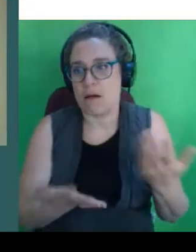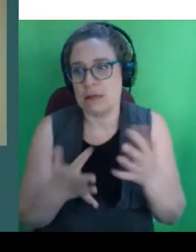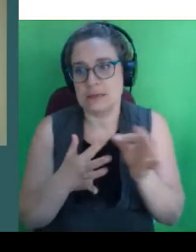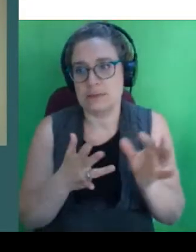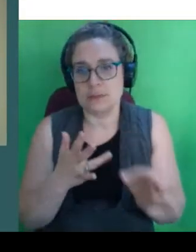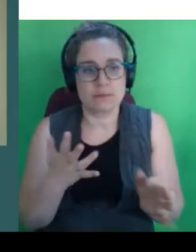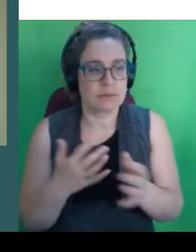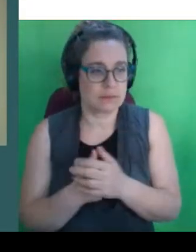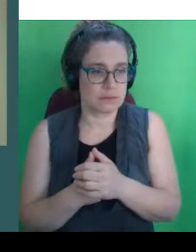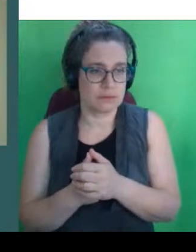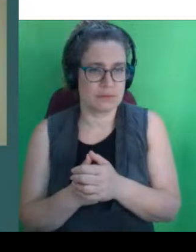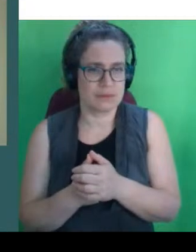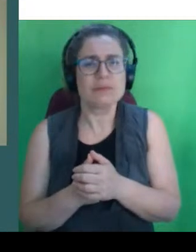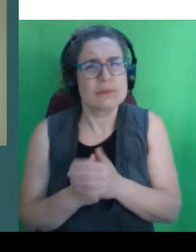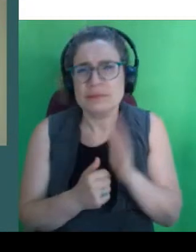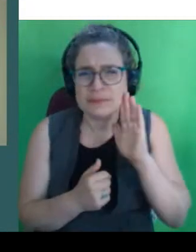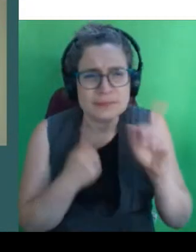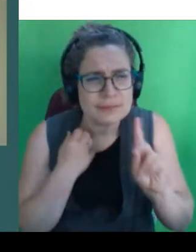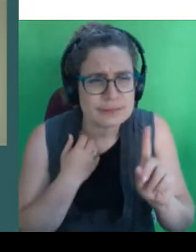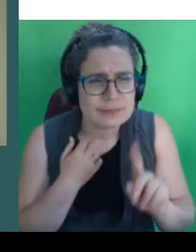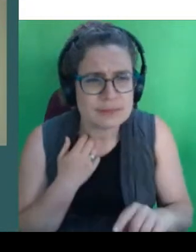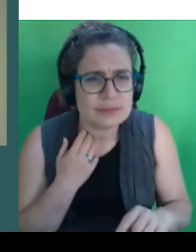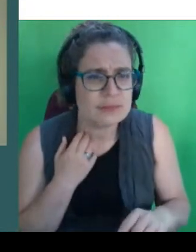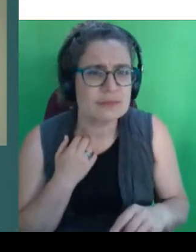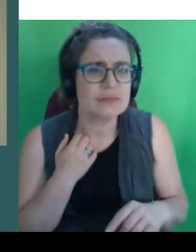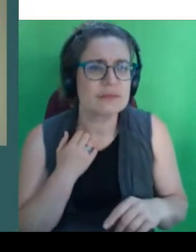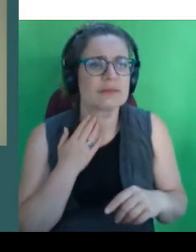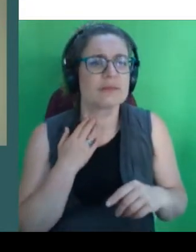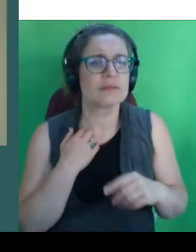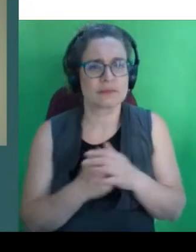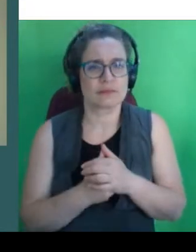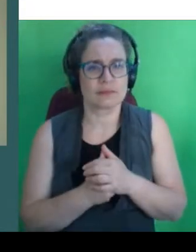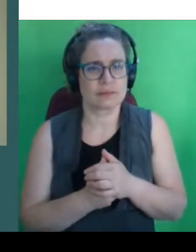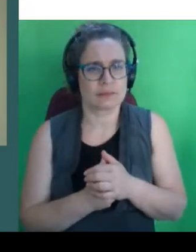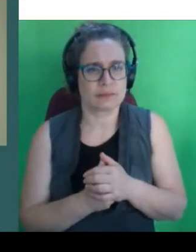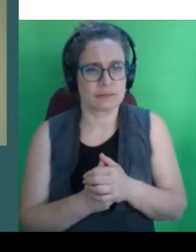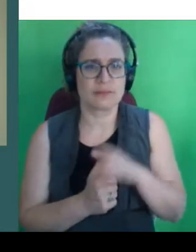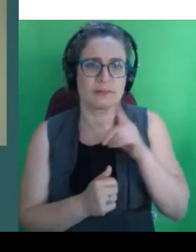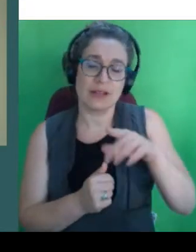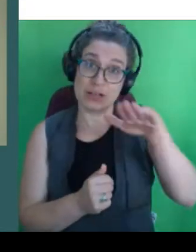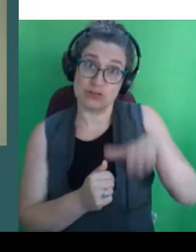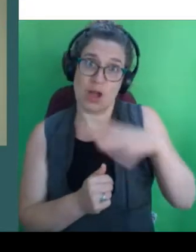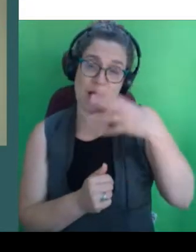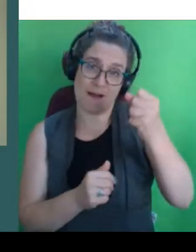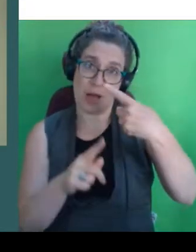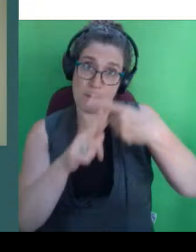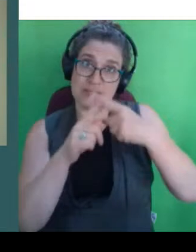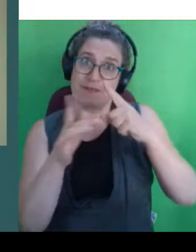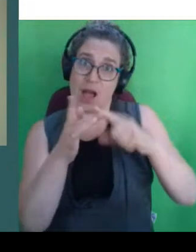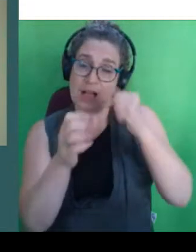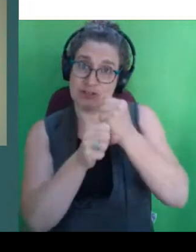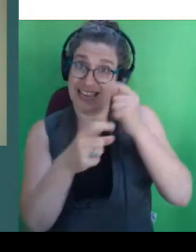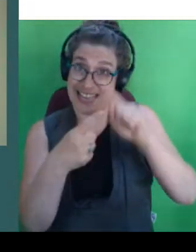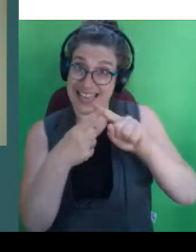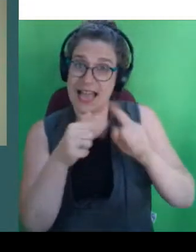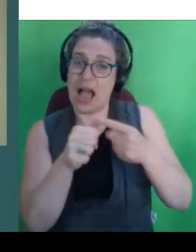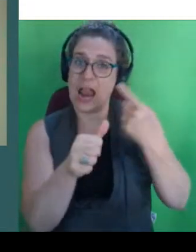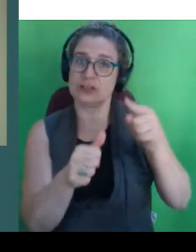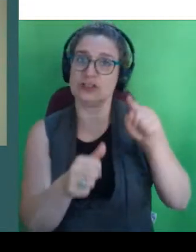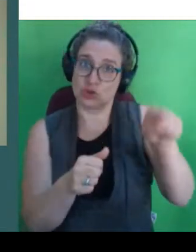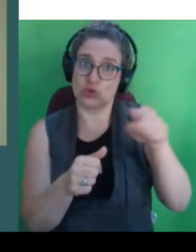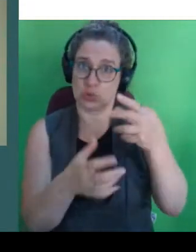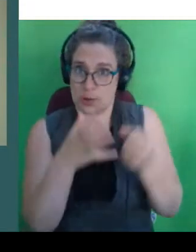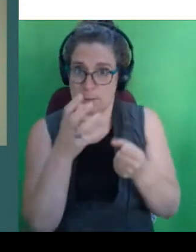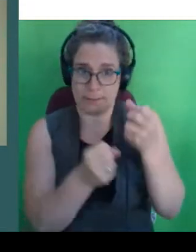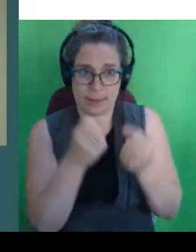Sorry, say it again. Can a child have a positive IgE allergy to milk? So they can have would they have a